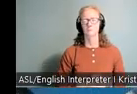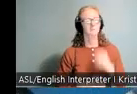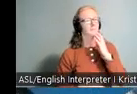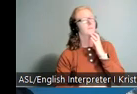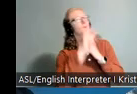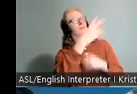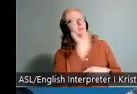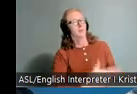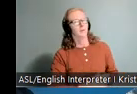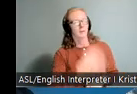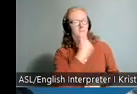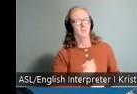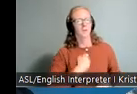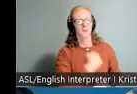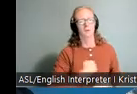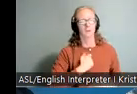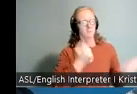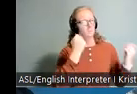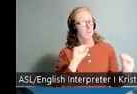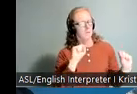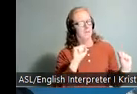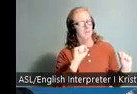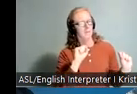Thank you. I'm sorry. I'm trying to.